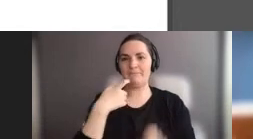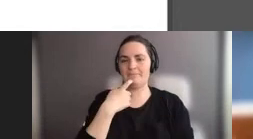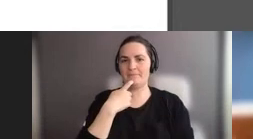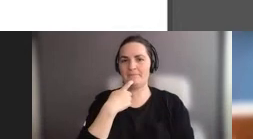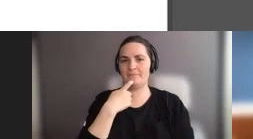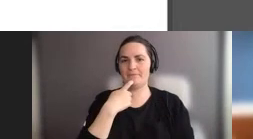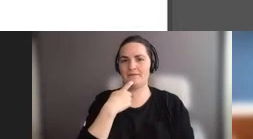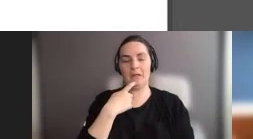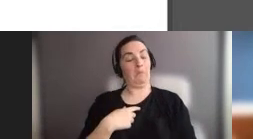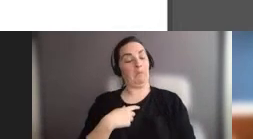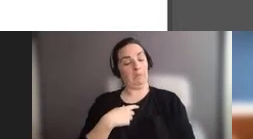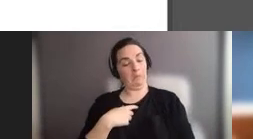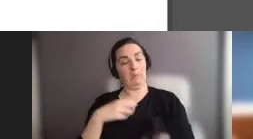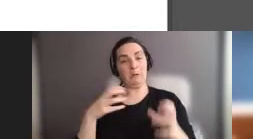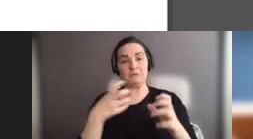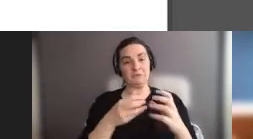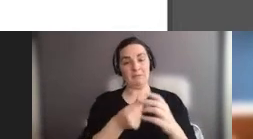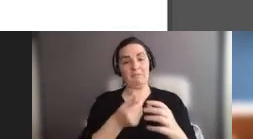force